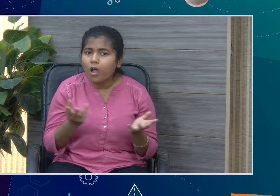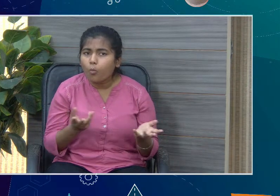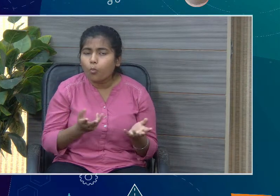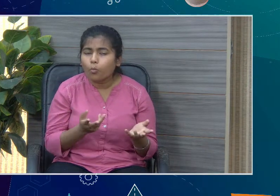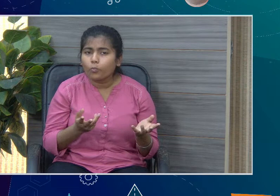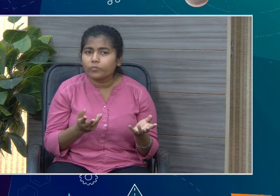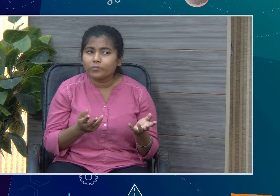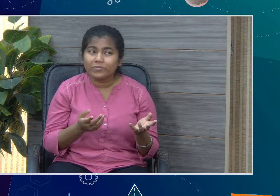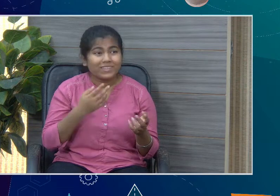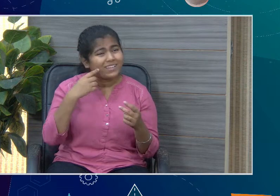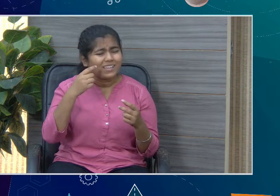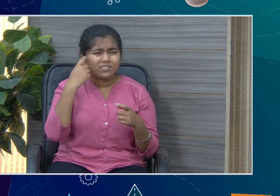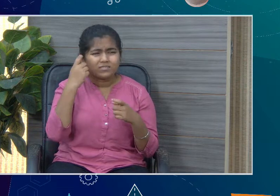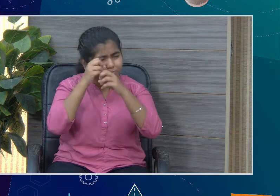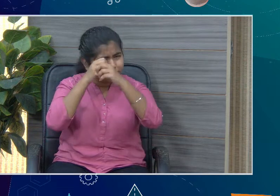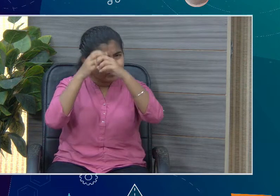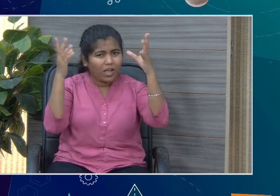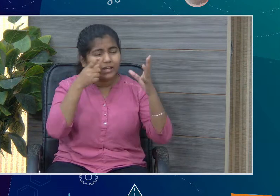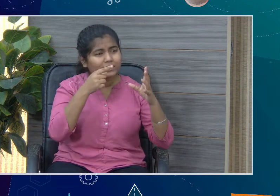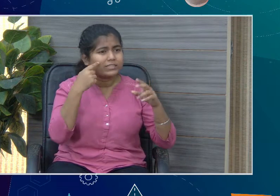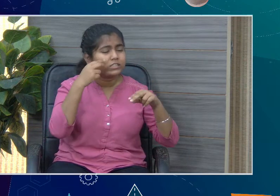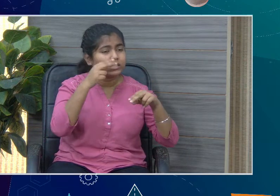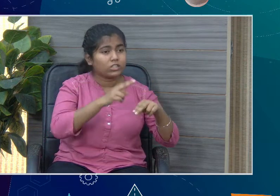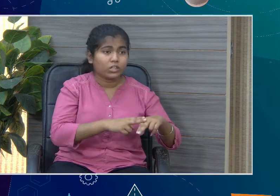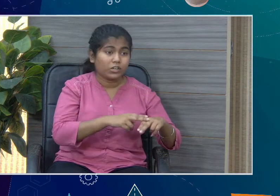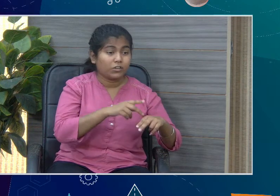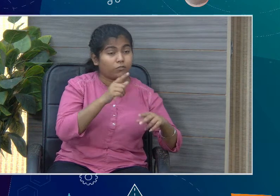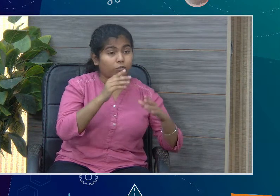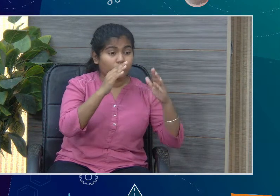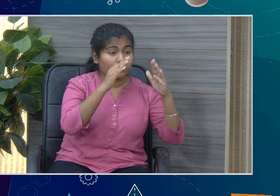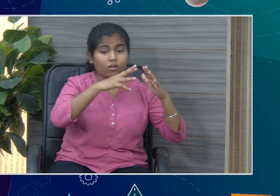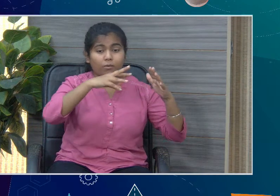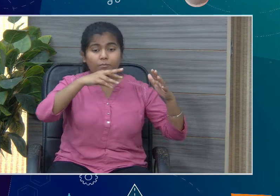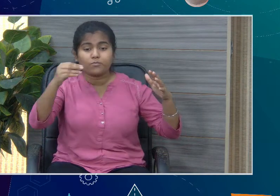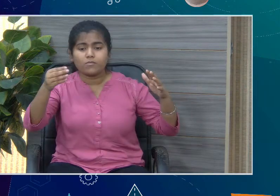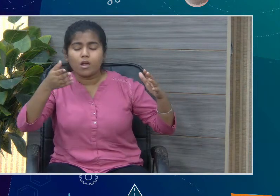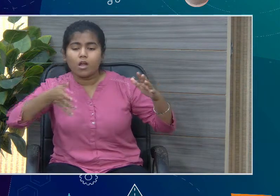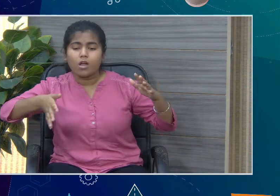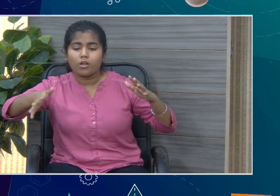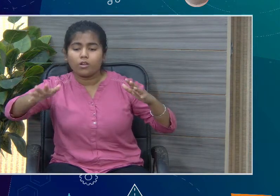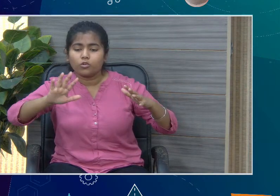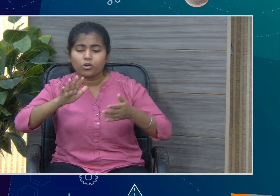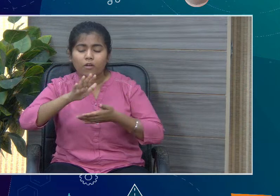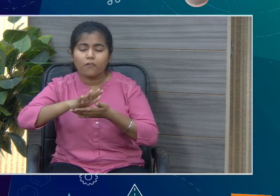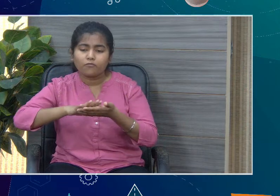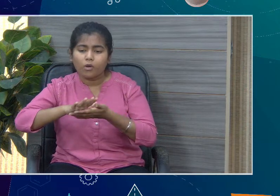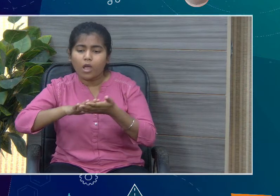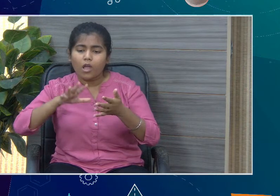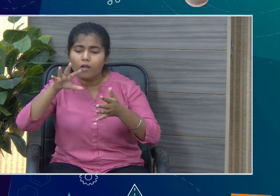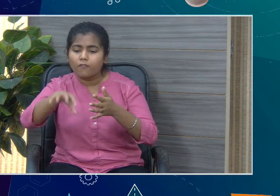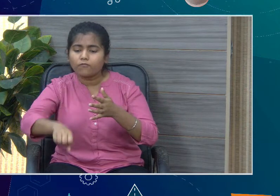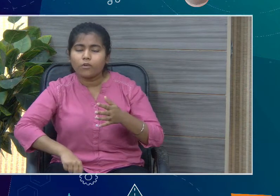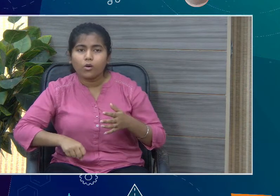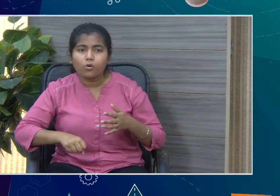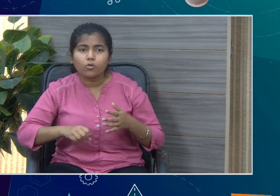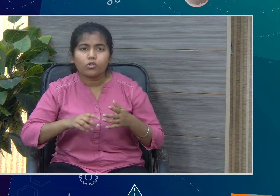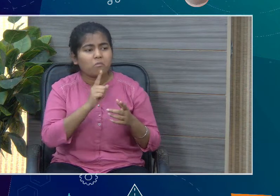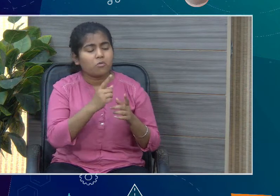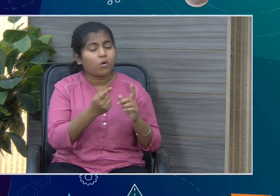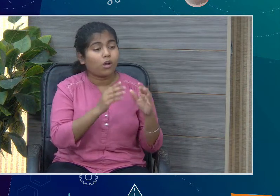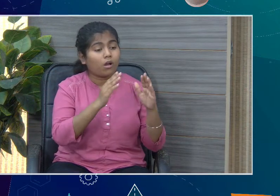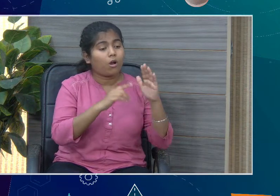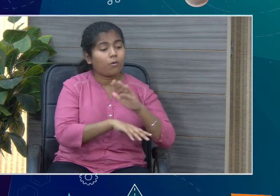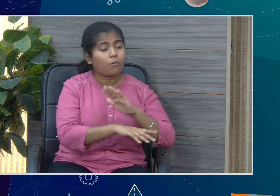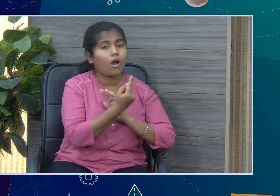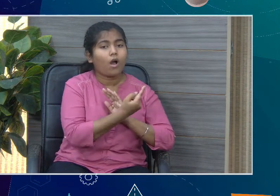feeling if some footprint you find outside your house when you are all alone, and maybe there's a knock on the door when you are